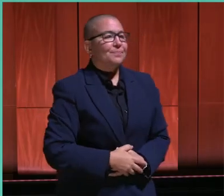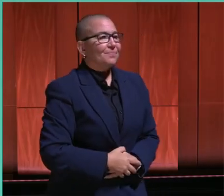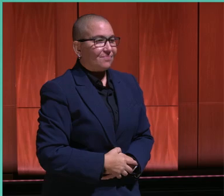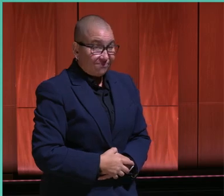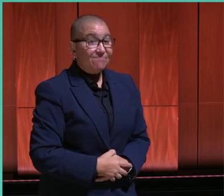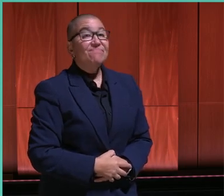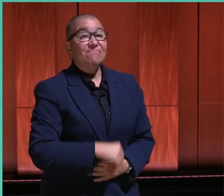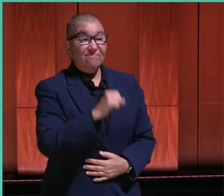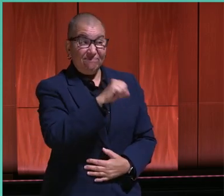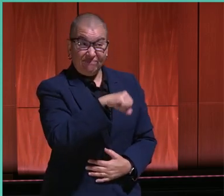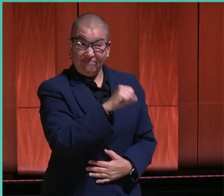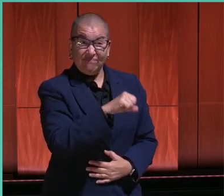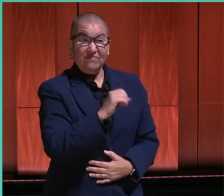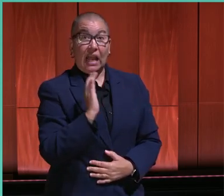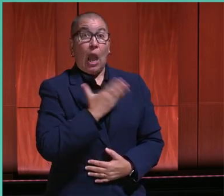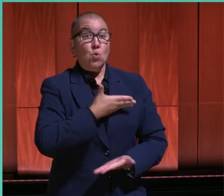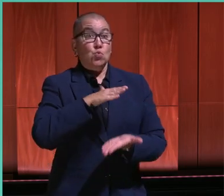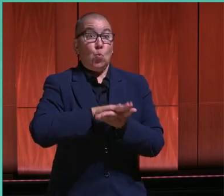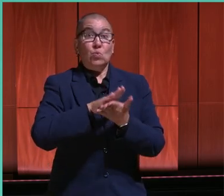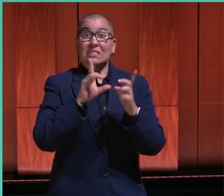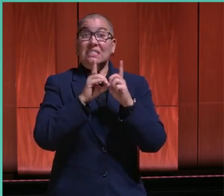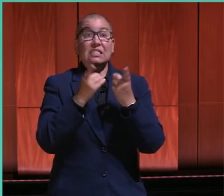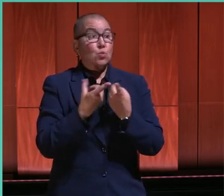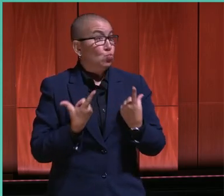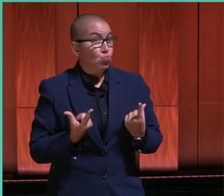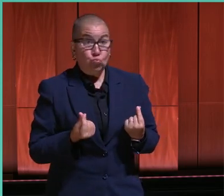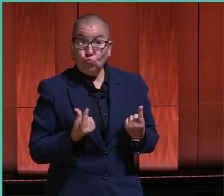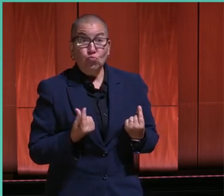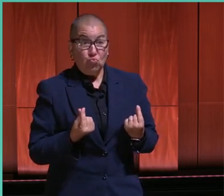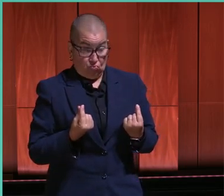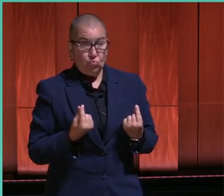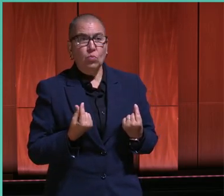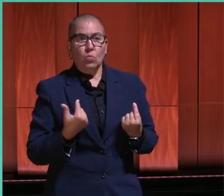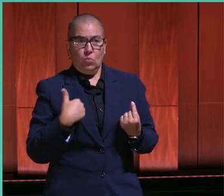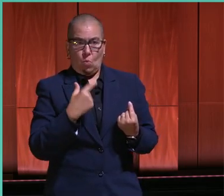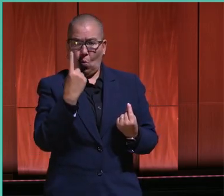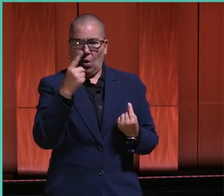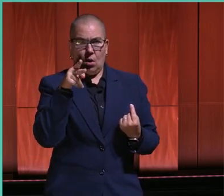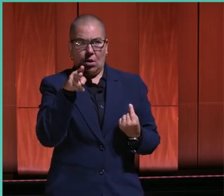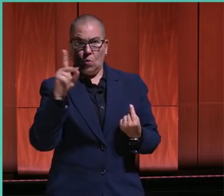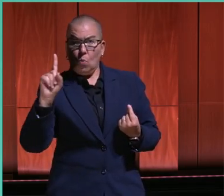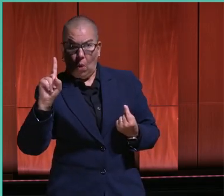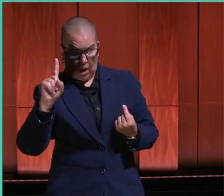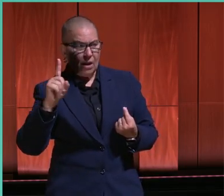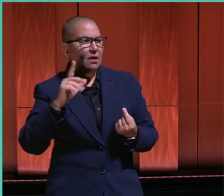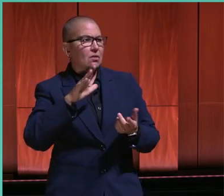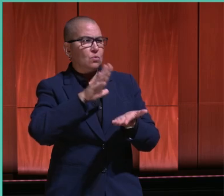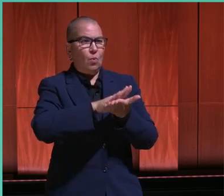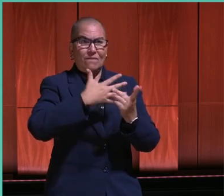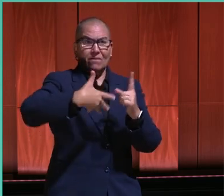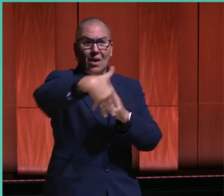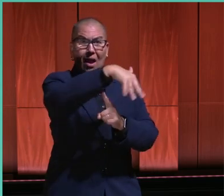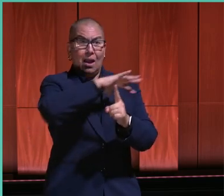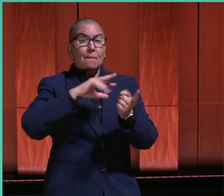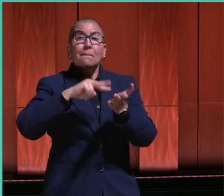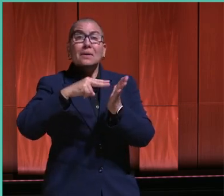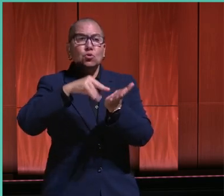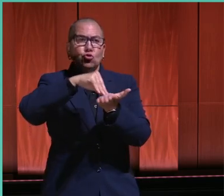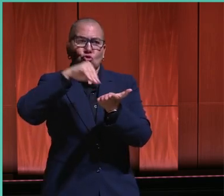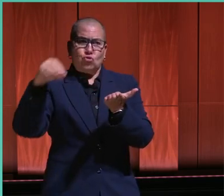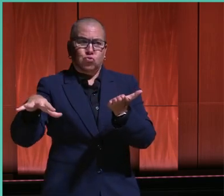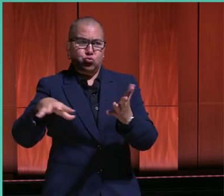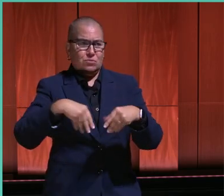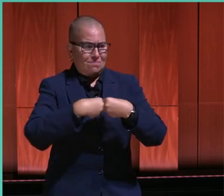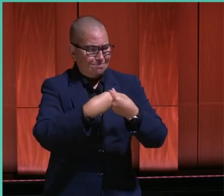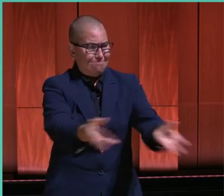make sure that all students, we're a one-to-one learning environment, so all students will receive a device that are enrolled within Prince William County.